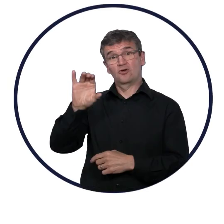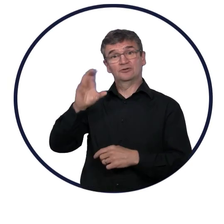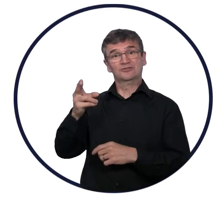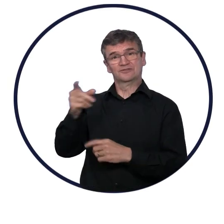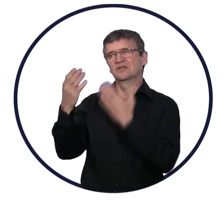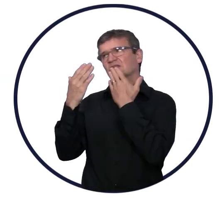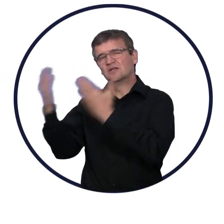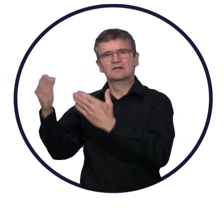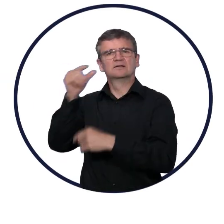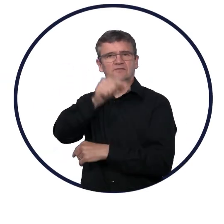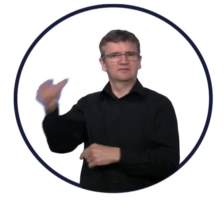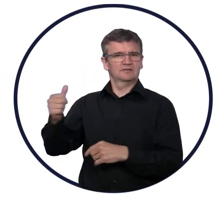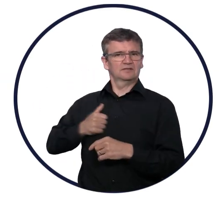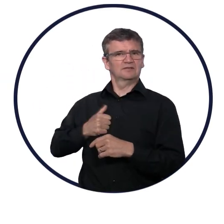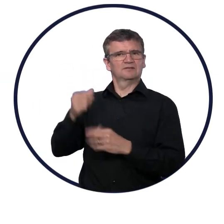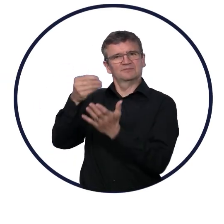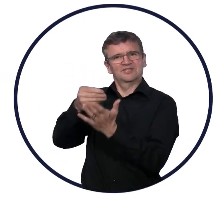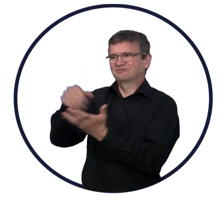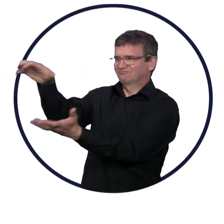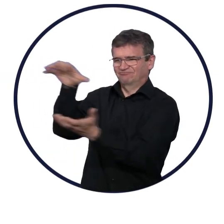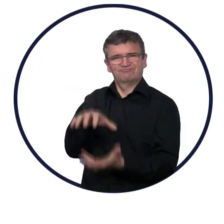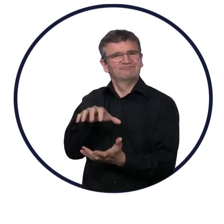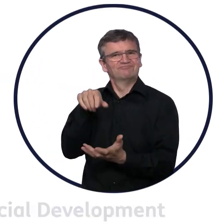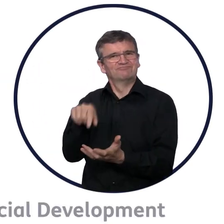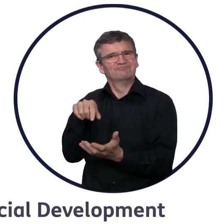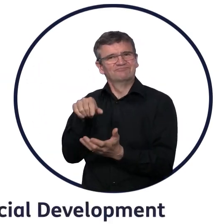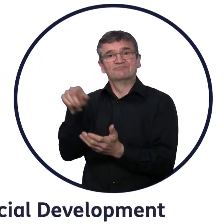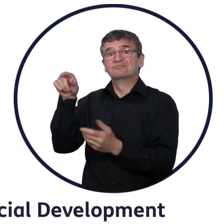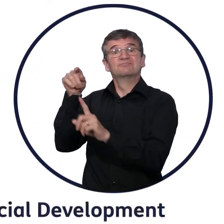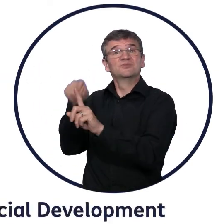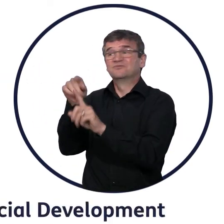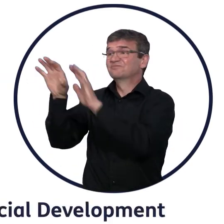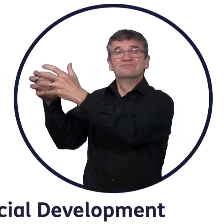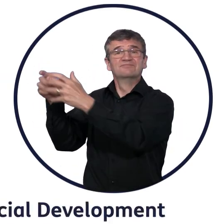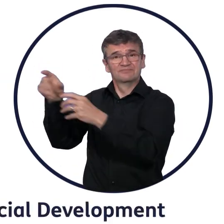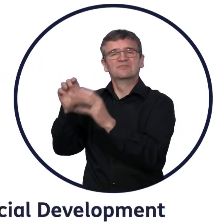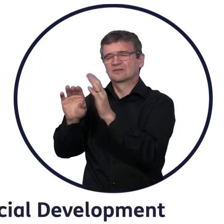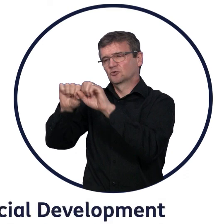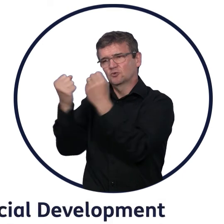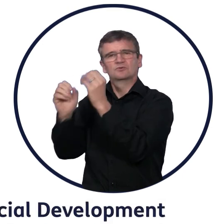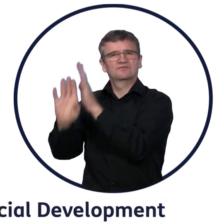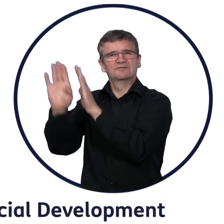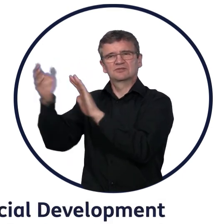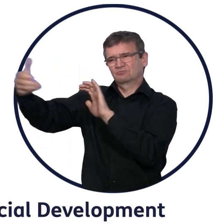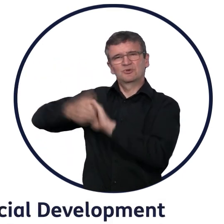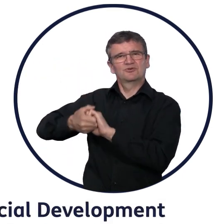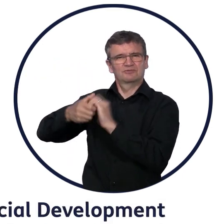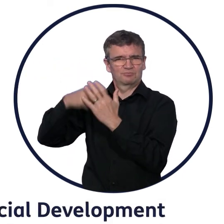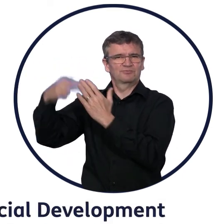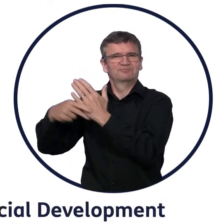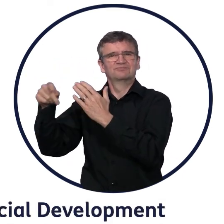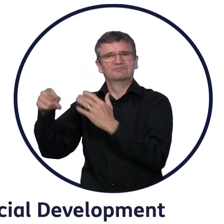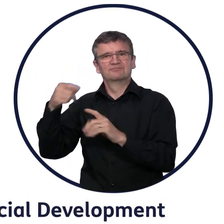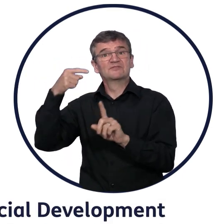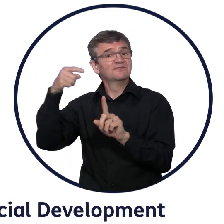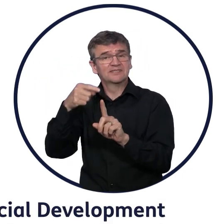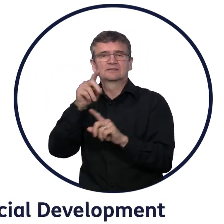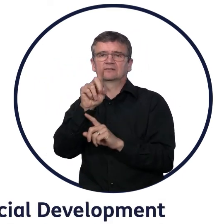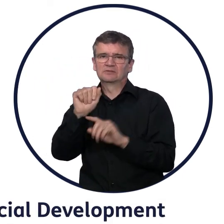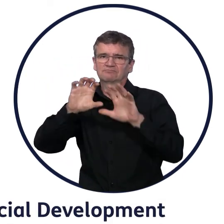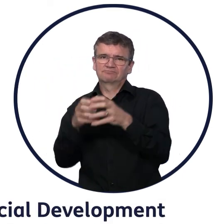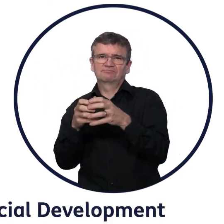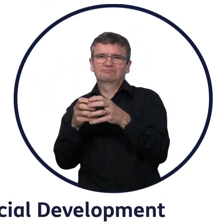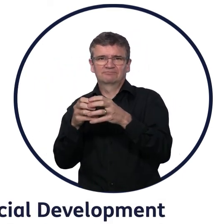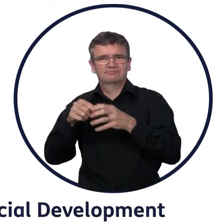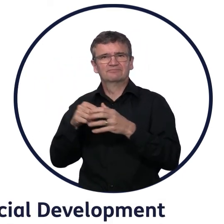Arch thanks the Government of Canada's Social Development Partnerships Program Disability Component for funding this